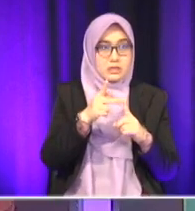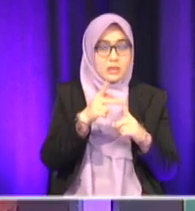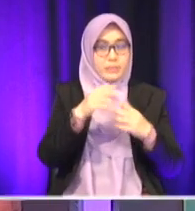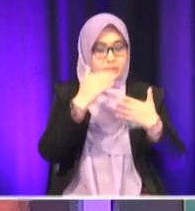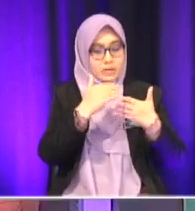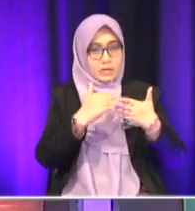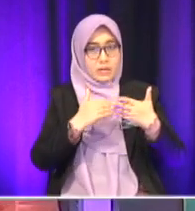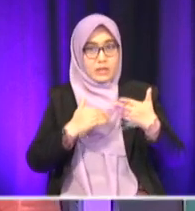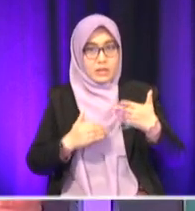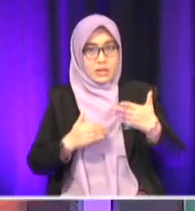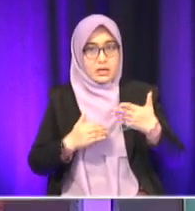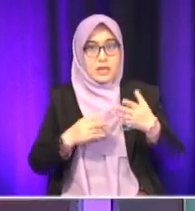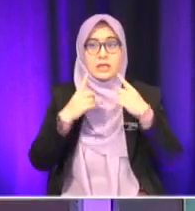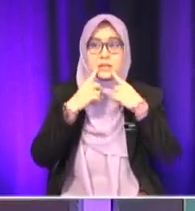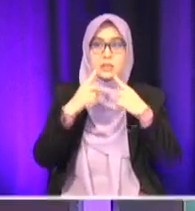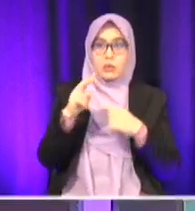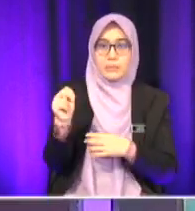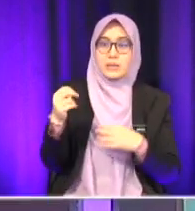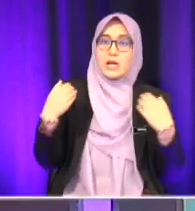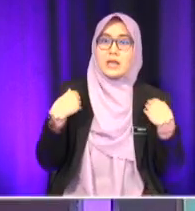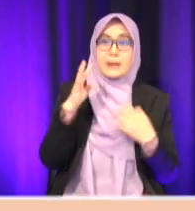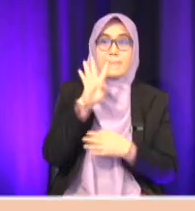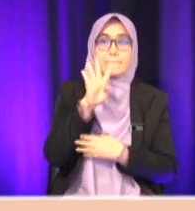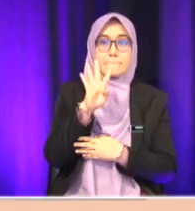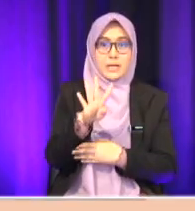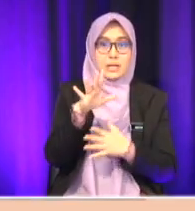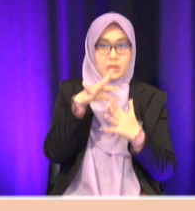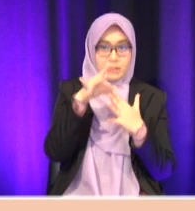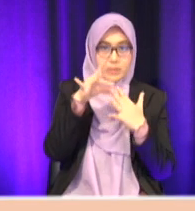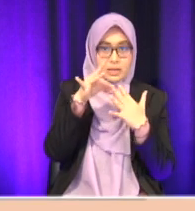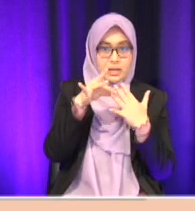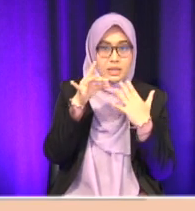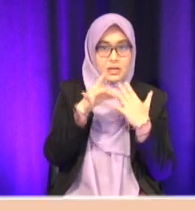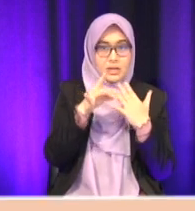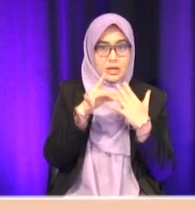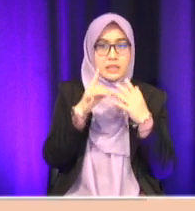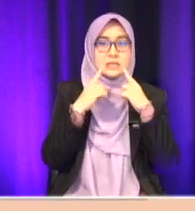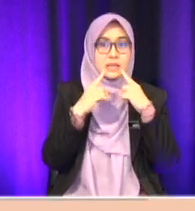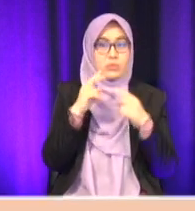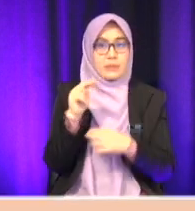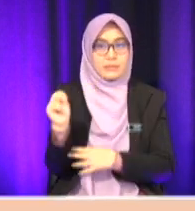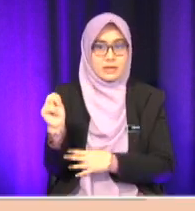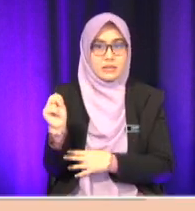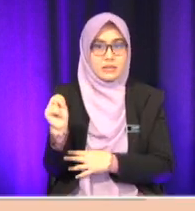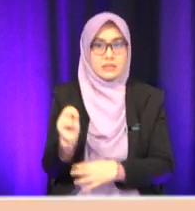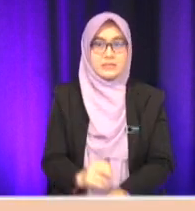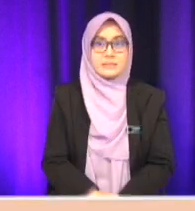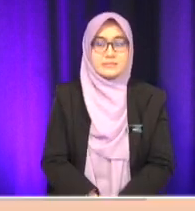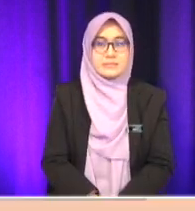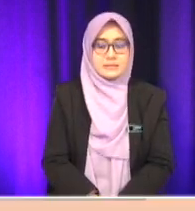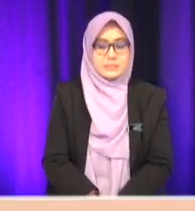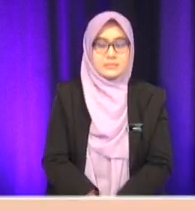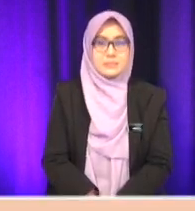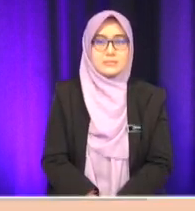answers. So we have 4. If, despite, since, although. Okay, I go